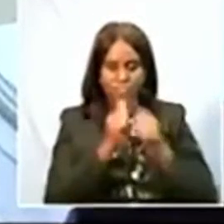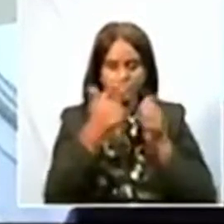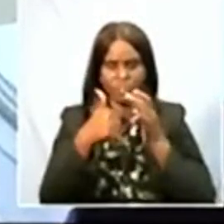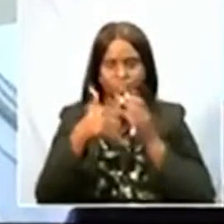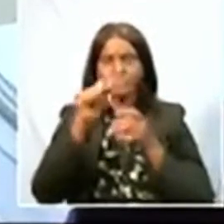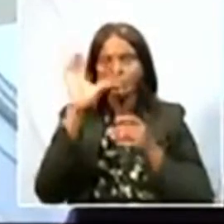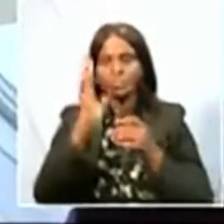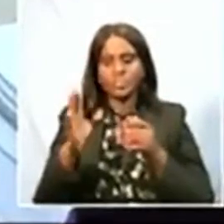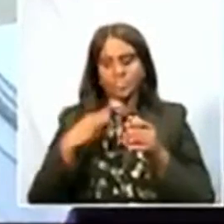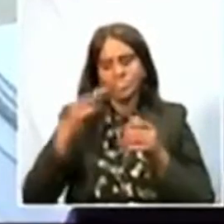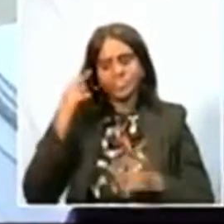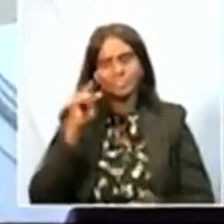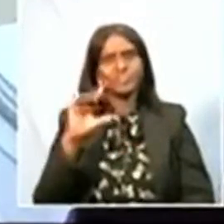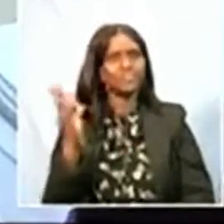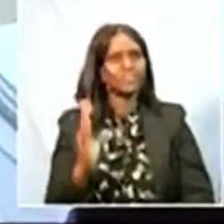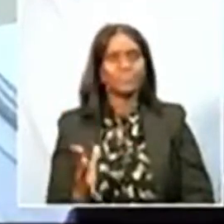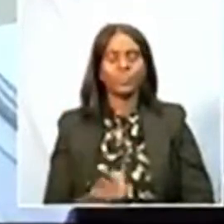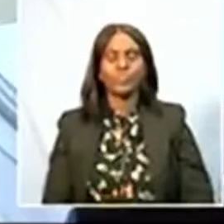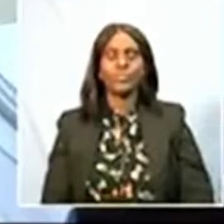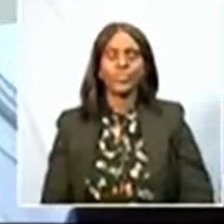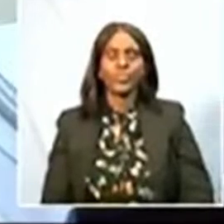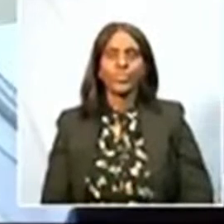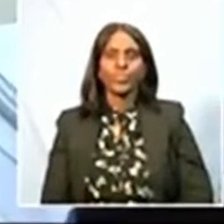never applied for.